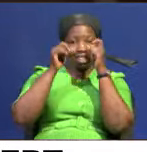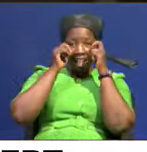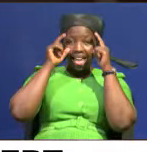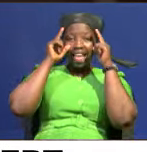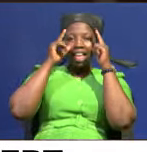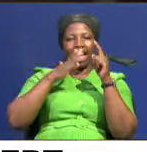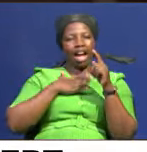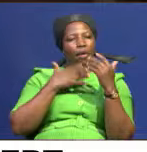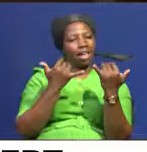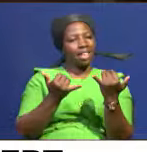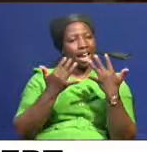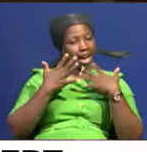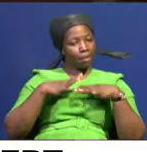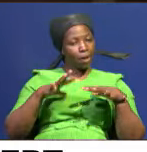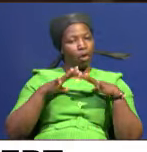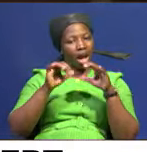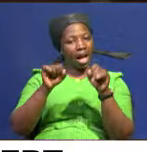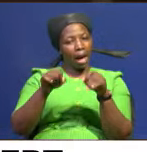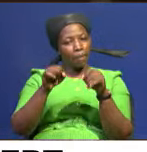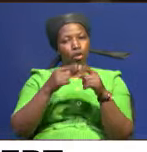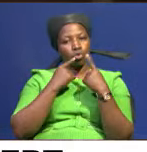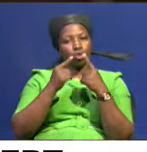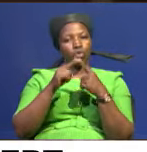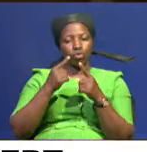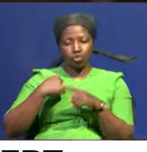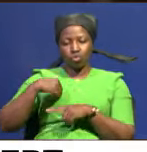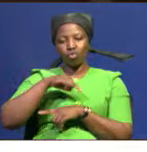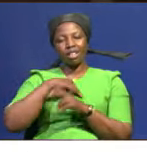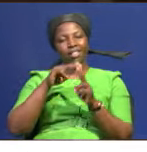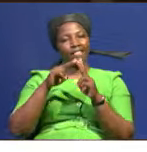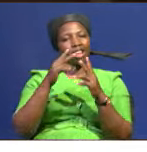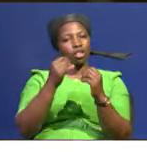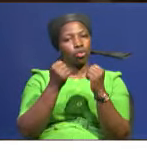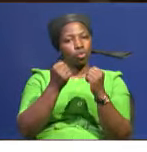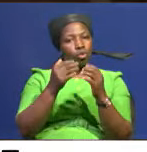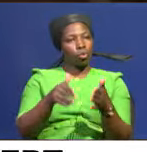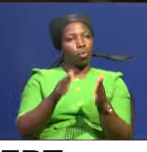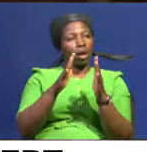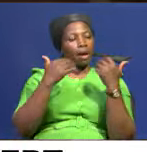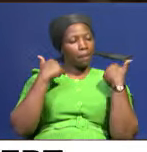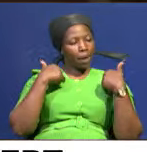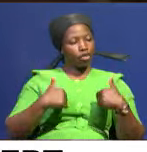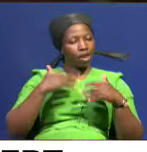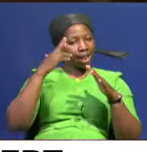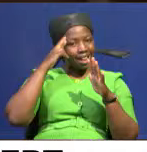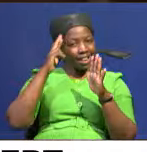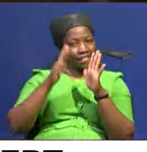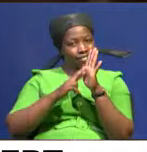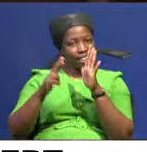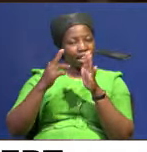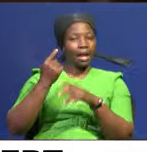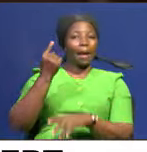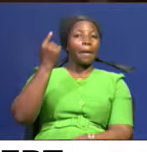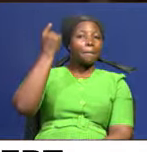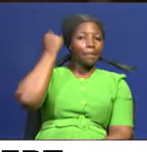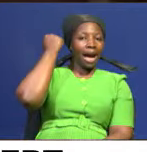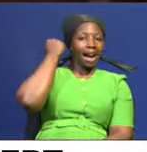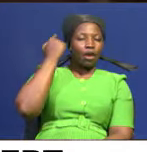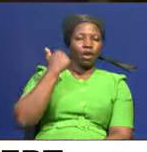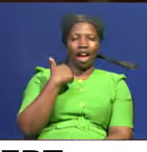able to talk to us in a very strong manner. And I reflect back, there was a